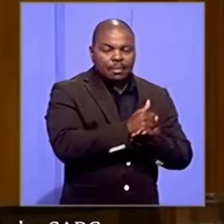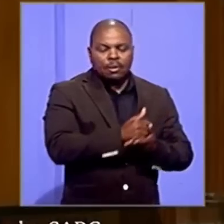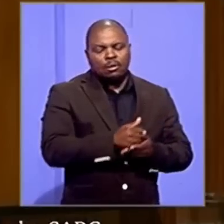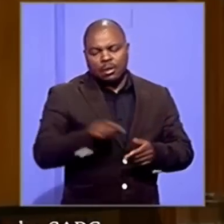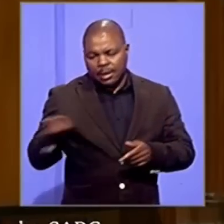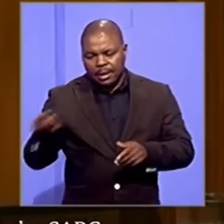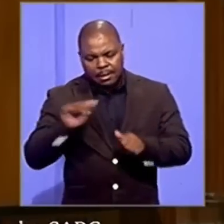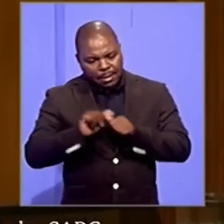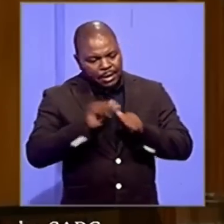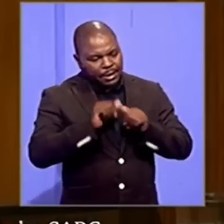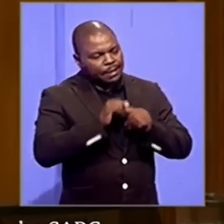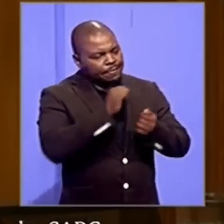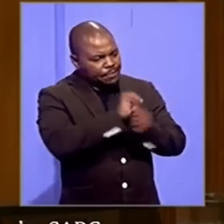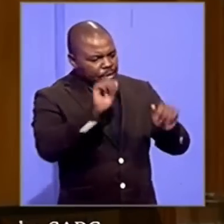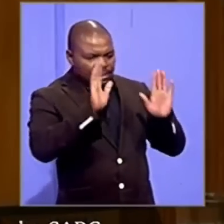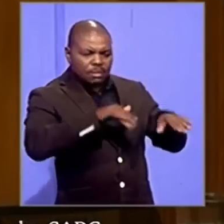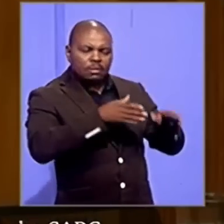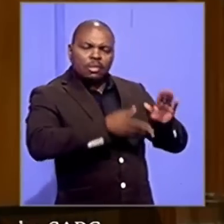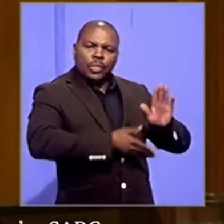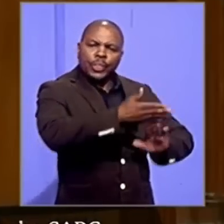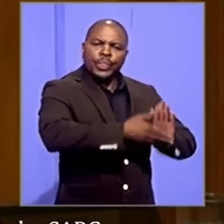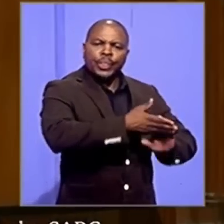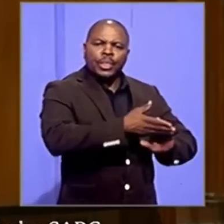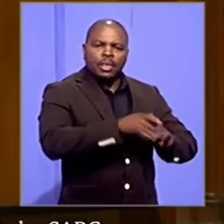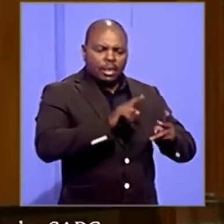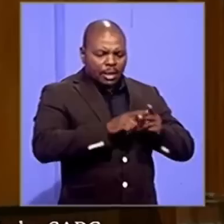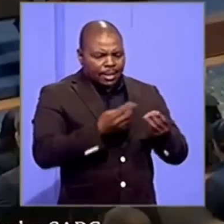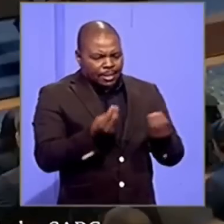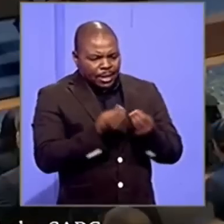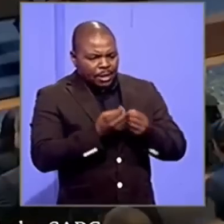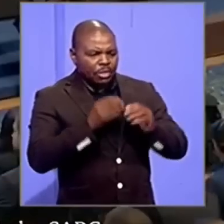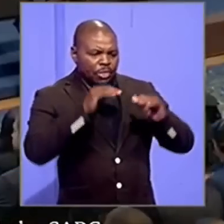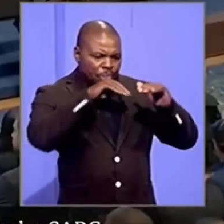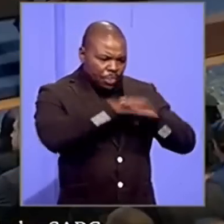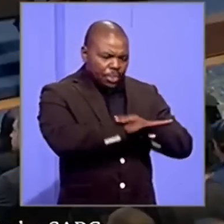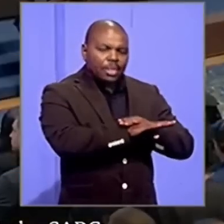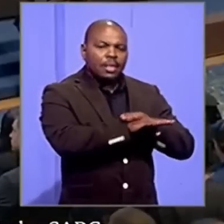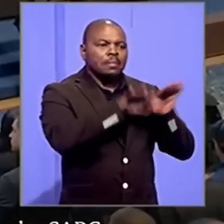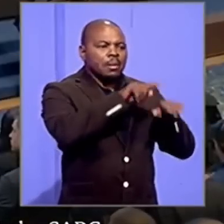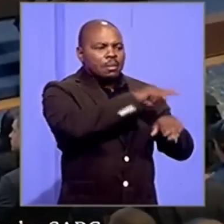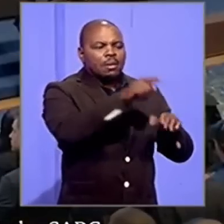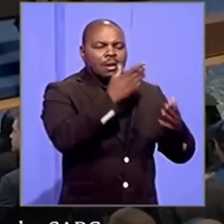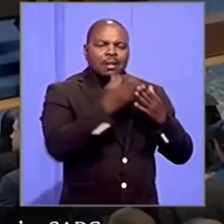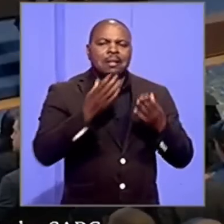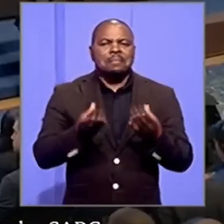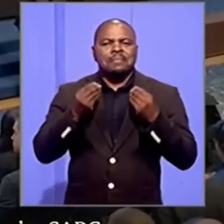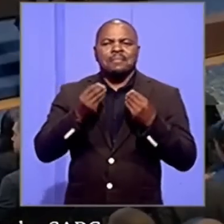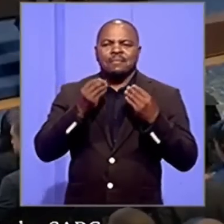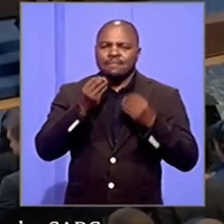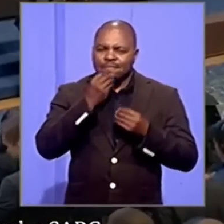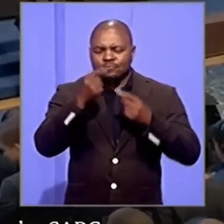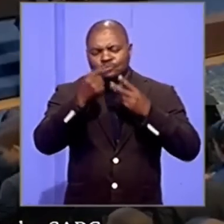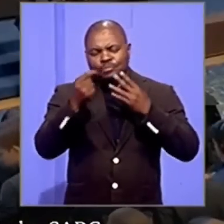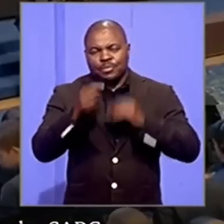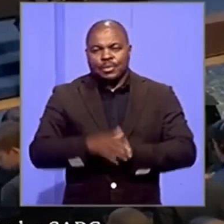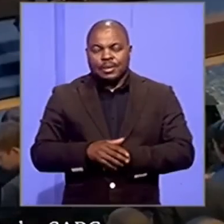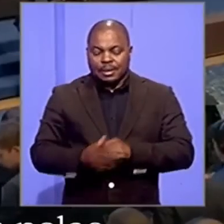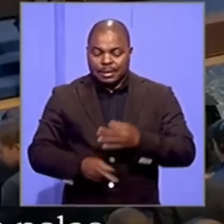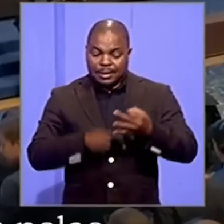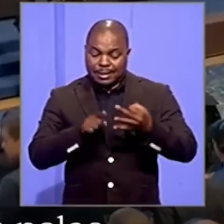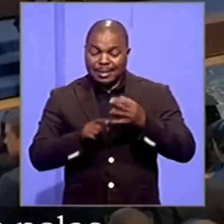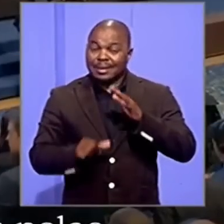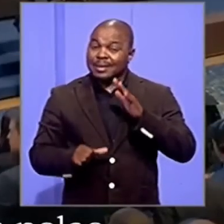dumelle ebile ba etsa bonnete ba hore dithuso tseo diphallelo tseo di a fihla ho baahi ba Gaza. E nngwe ya ntlha bohlokwa ke